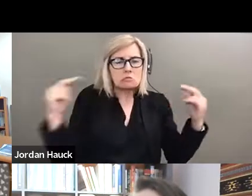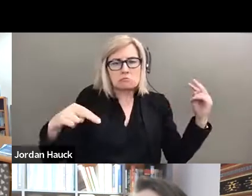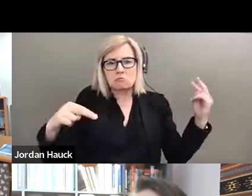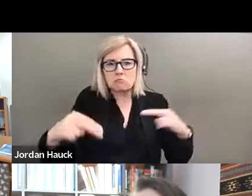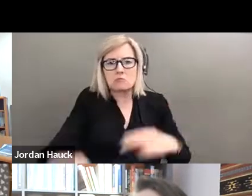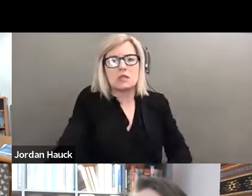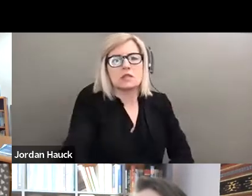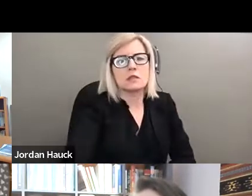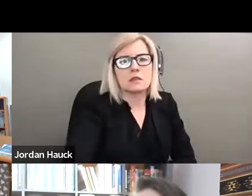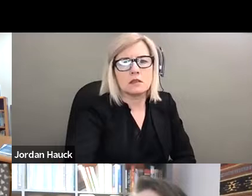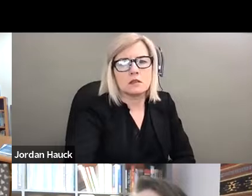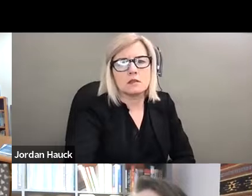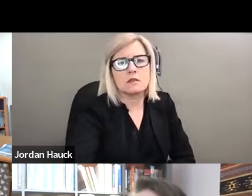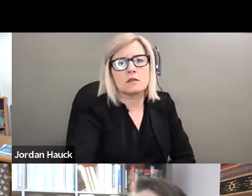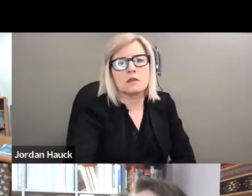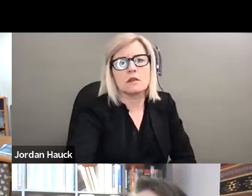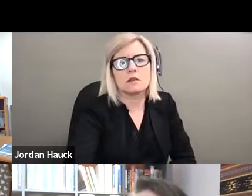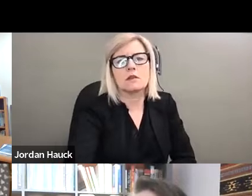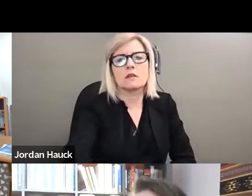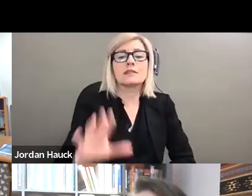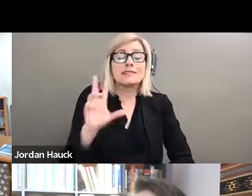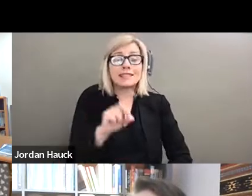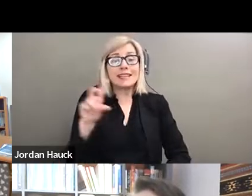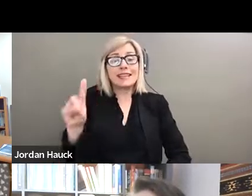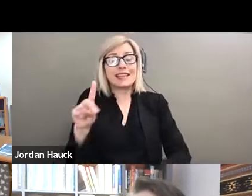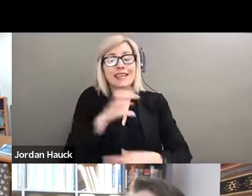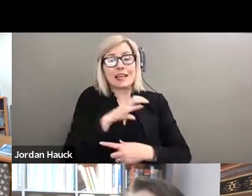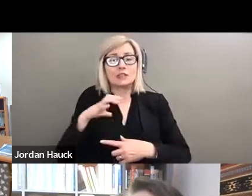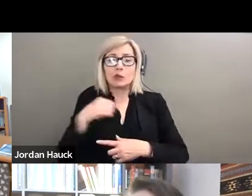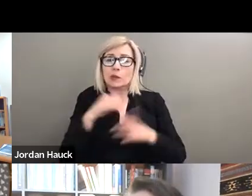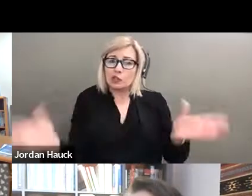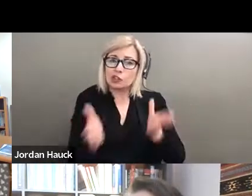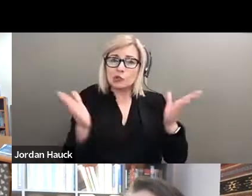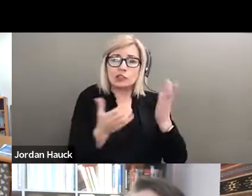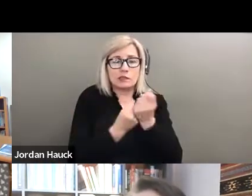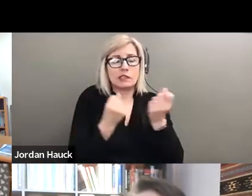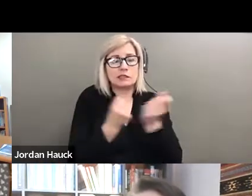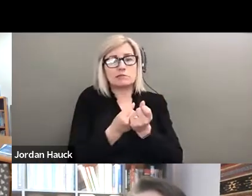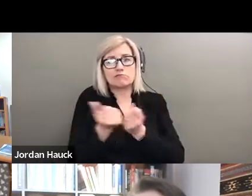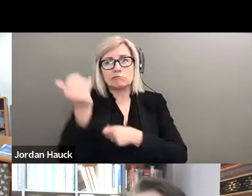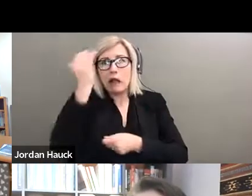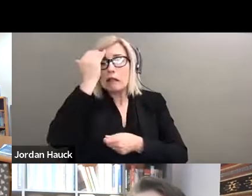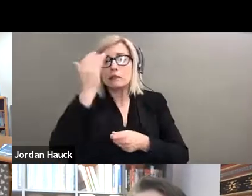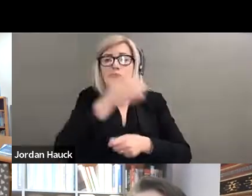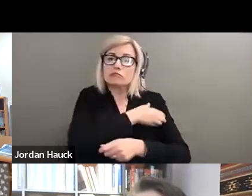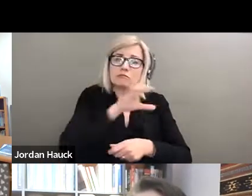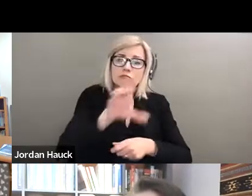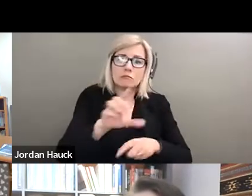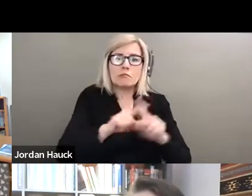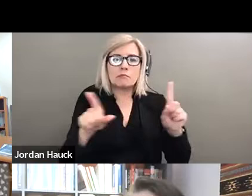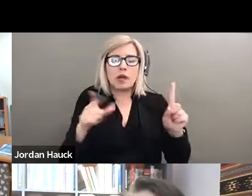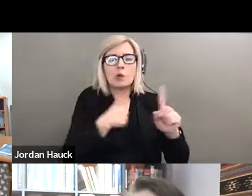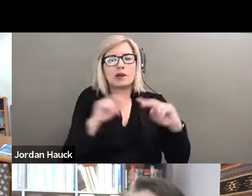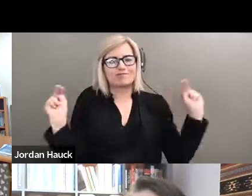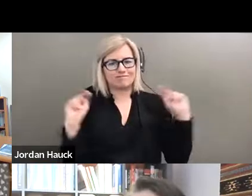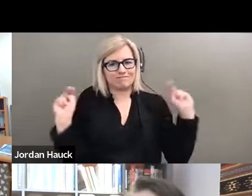really, as the DD Council, really encourage advocacy and knowledge and empowerment. But we stay pretty